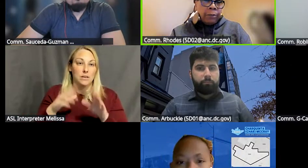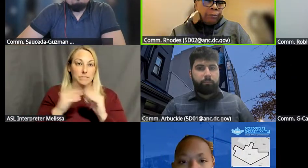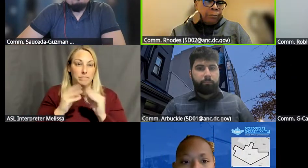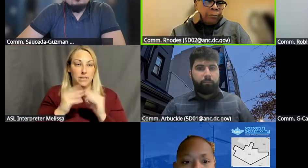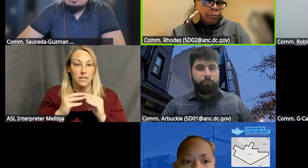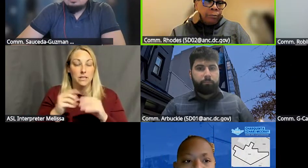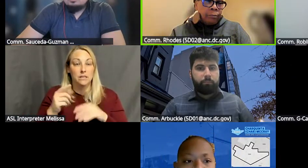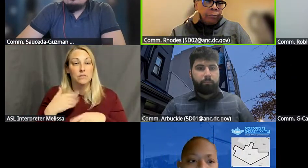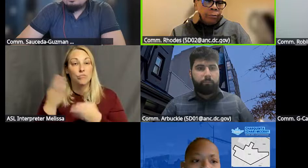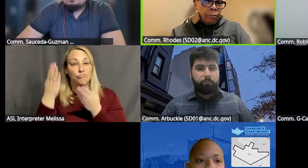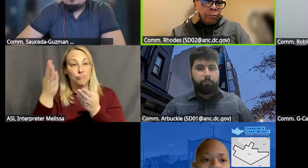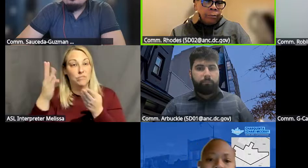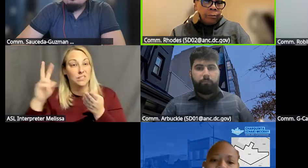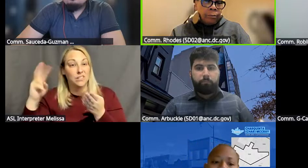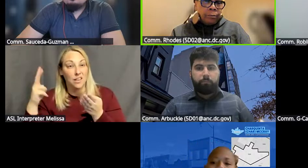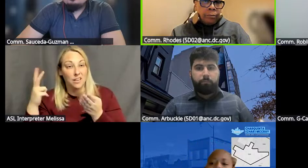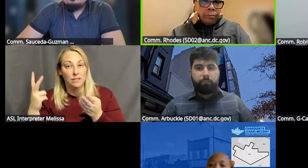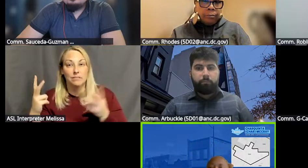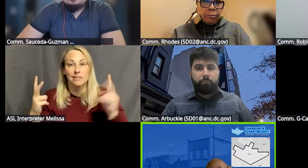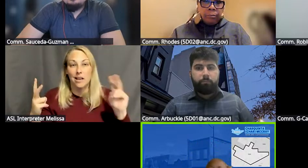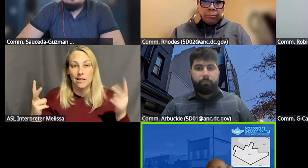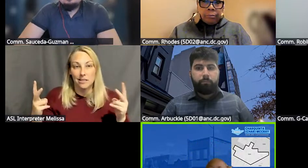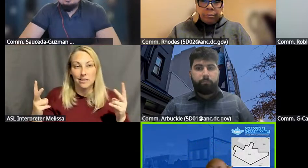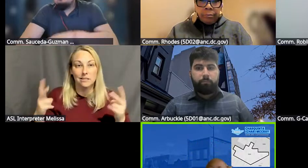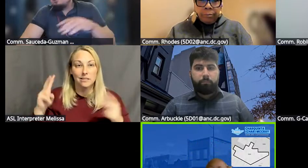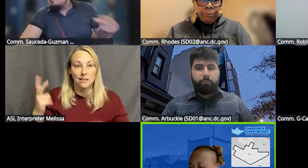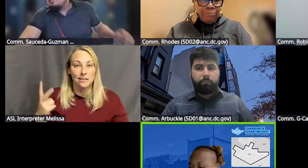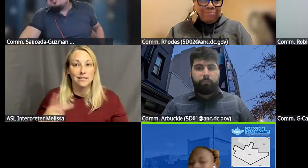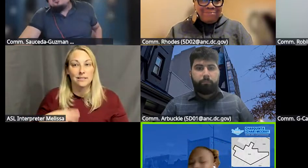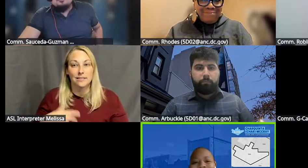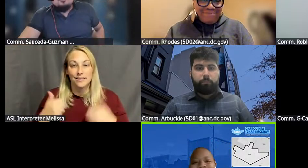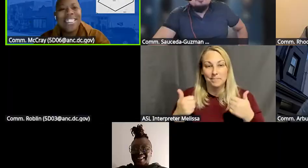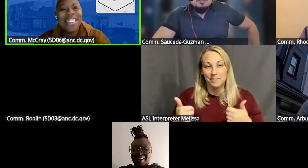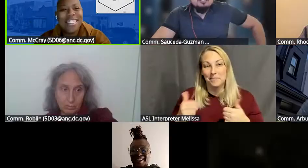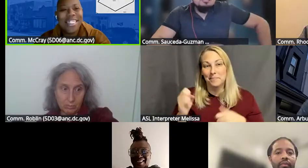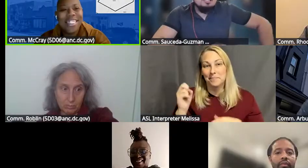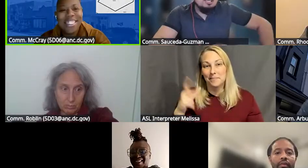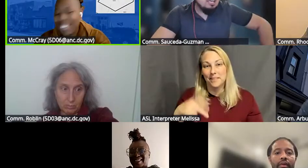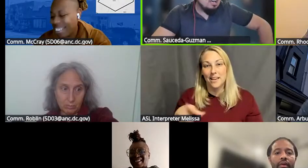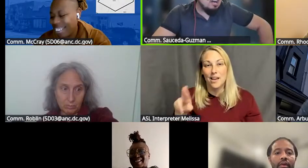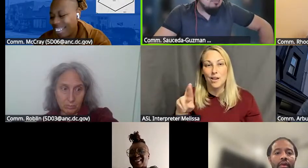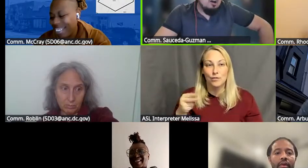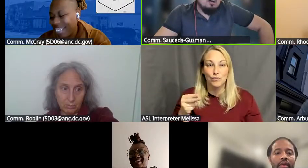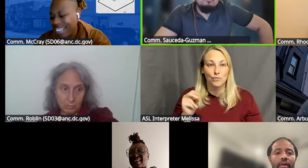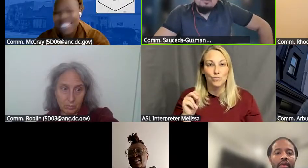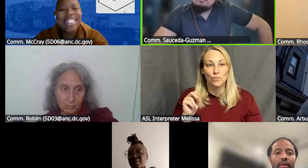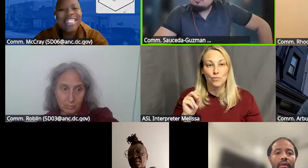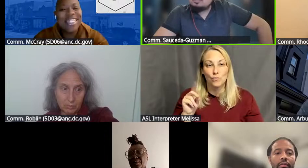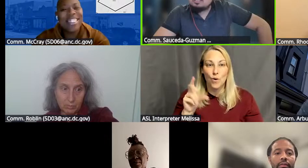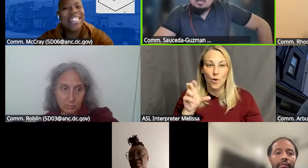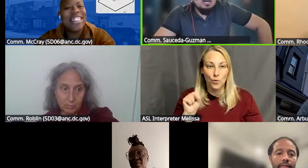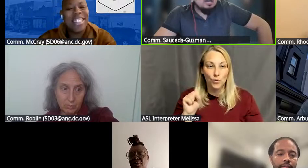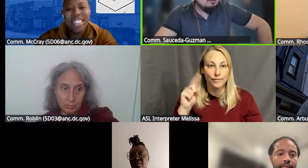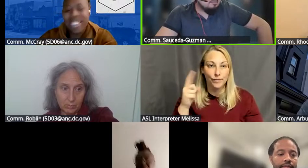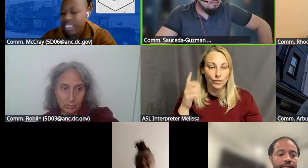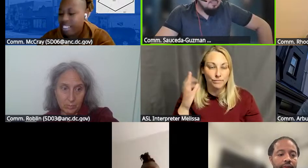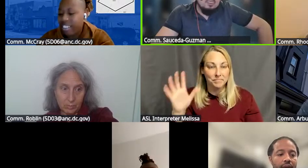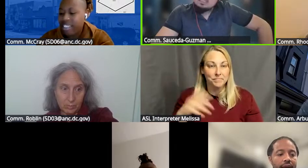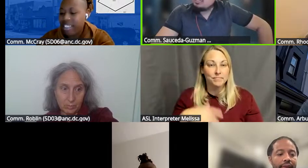Second. Second. I second it. Second by Commissioner Rhodes first. All in favor say